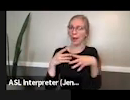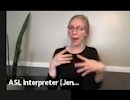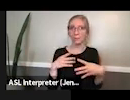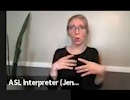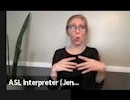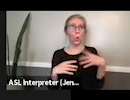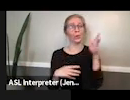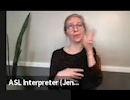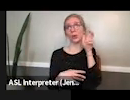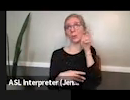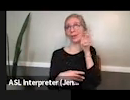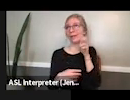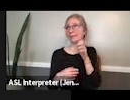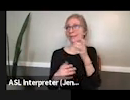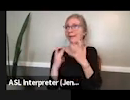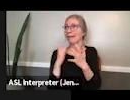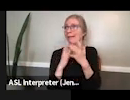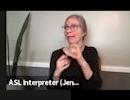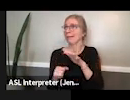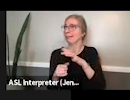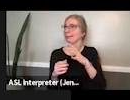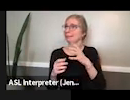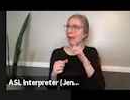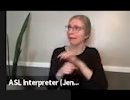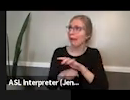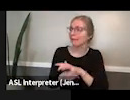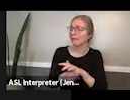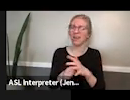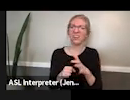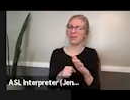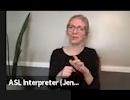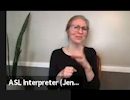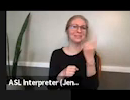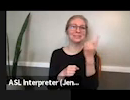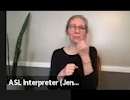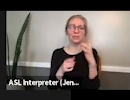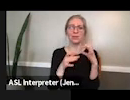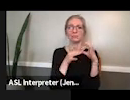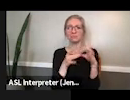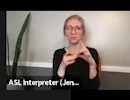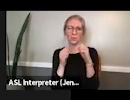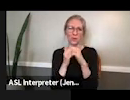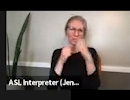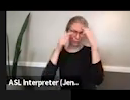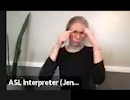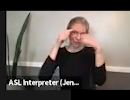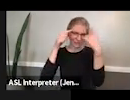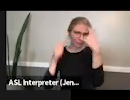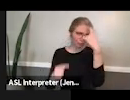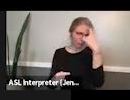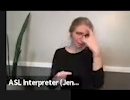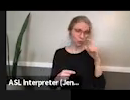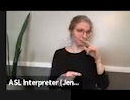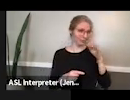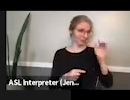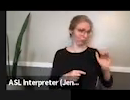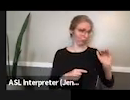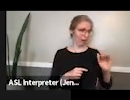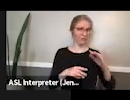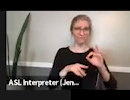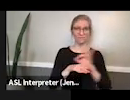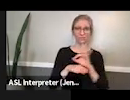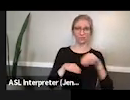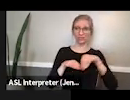or lacking. There's something going on with the processing in the brain, so kids function in the environment as though they